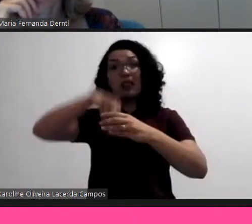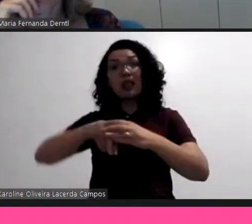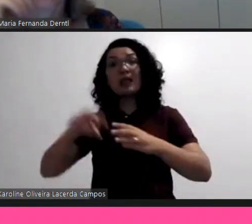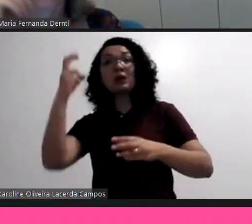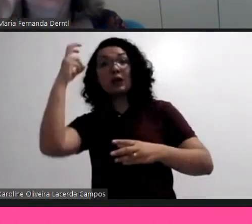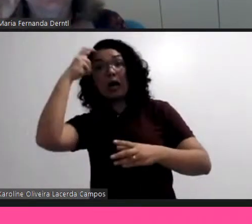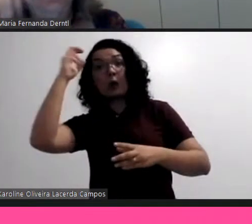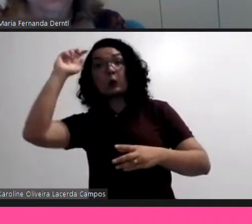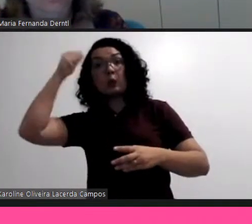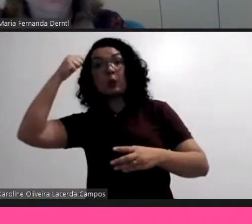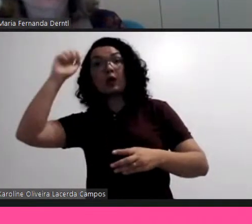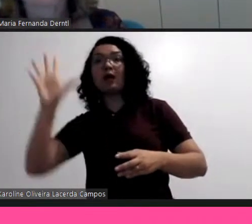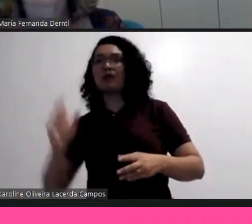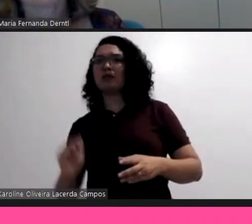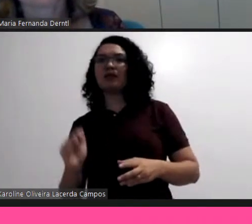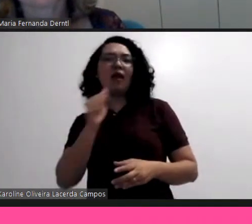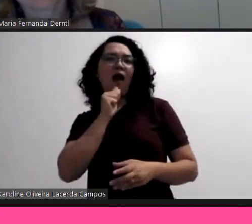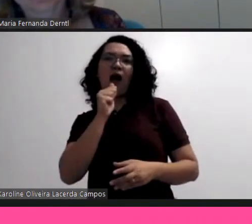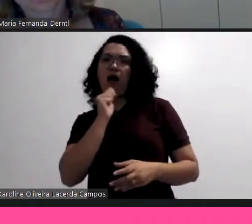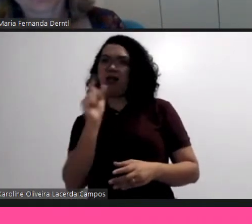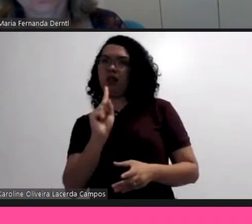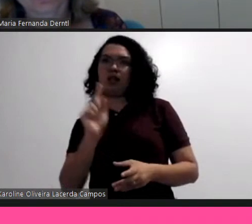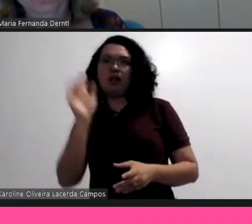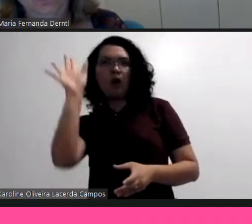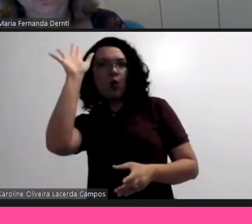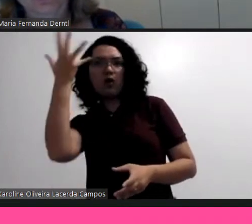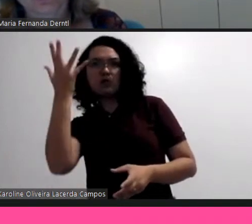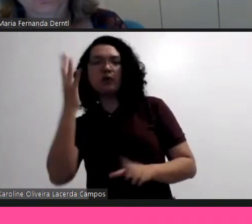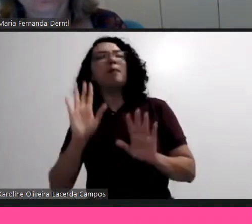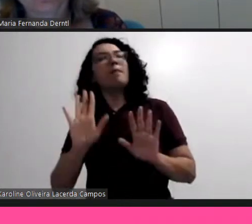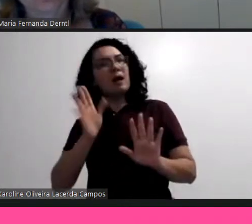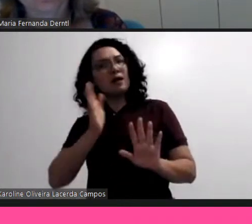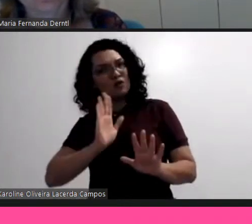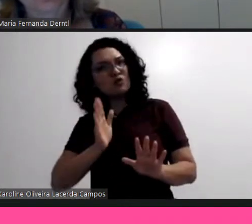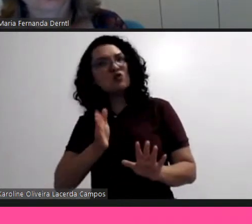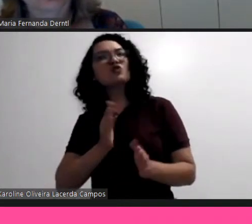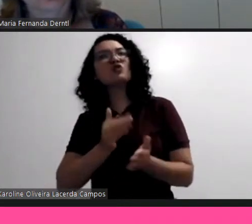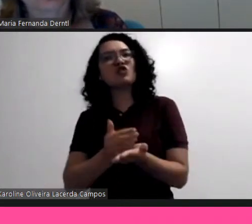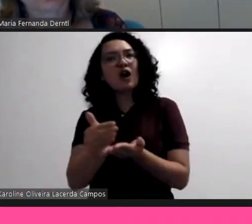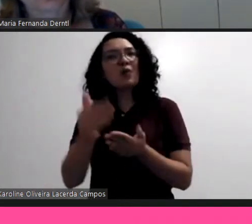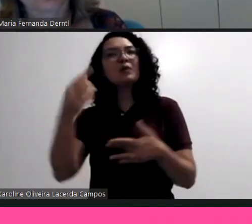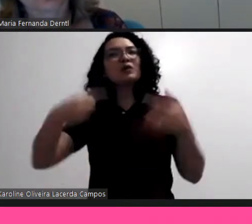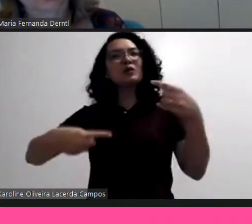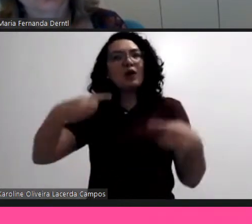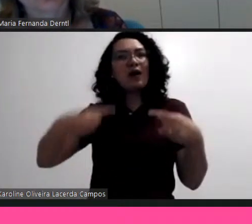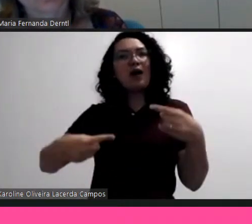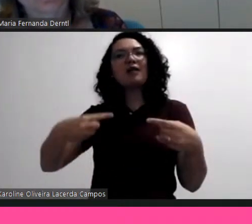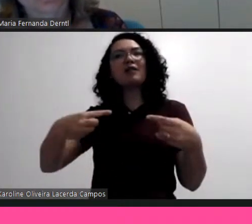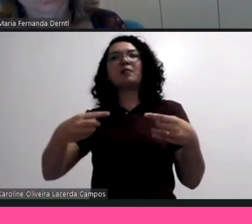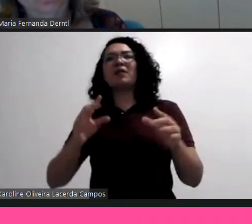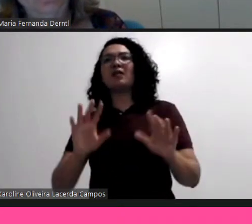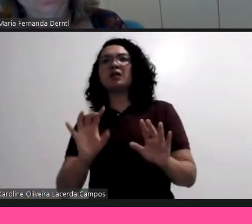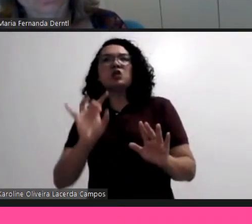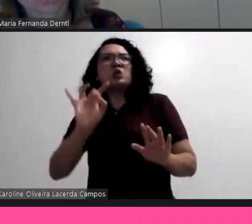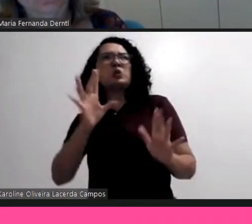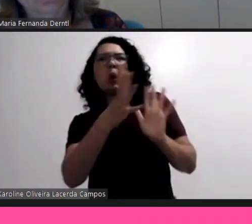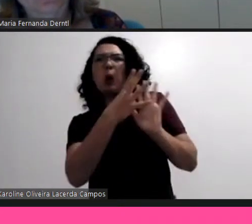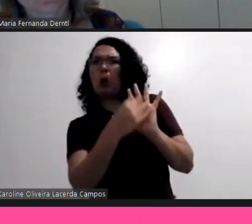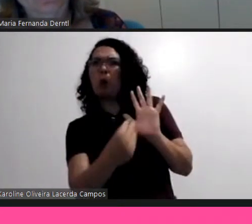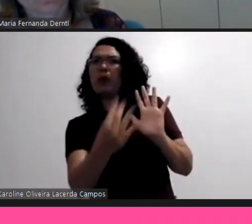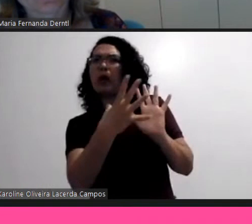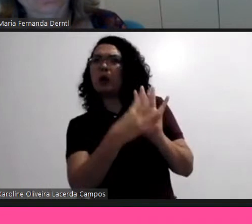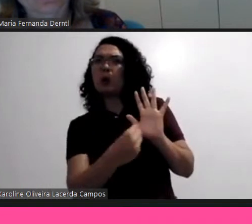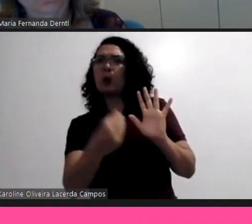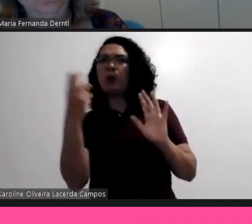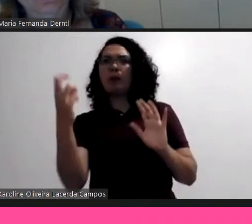have been struggling with, not to purely copy international architecture, which of course a lot of people do, but how